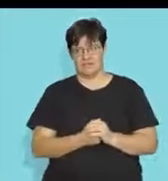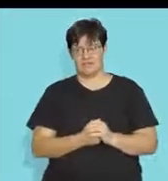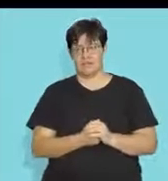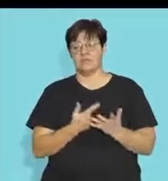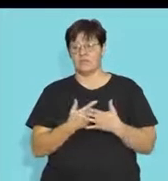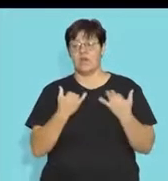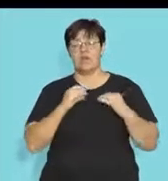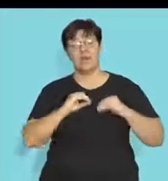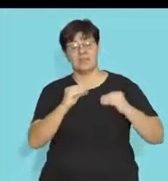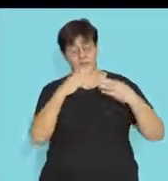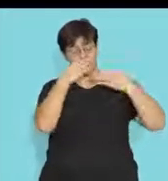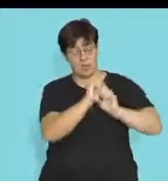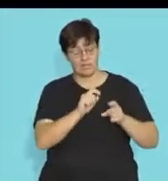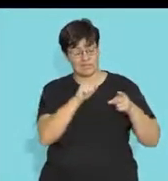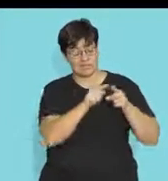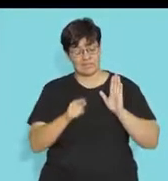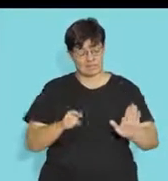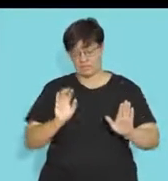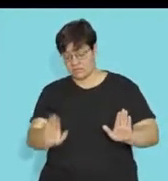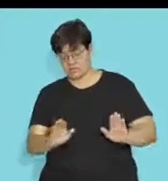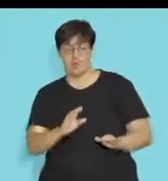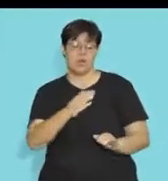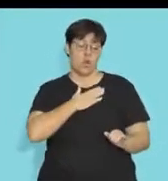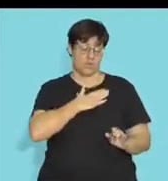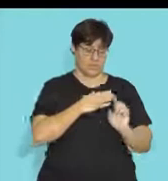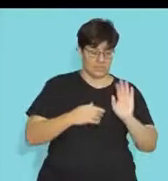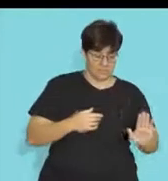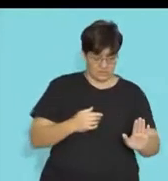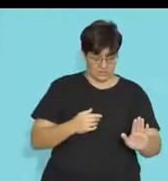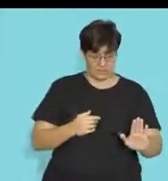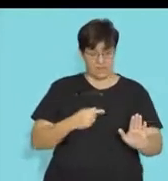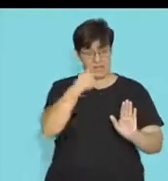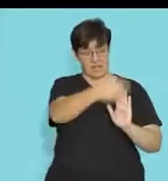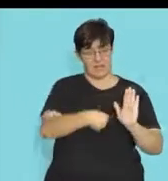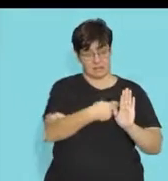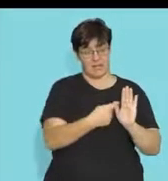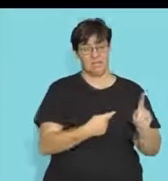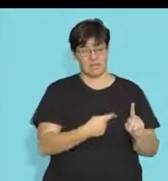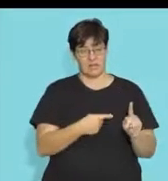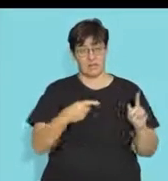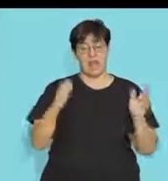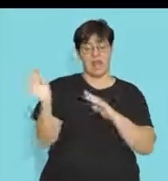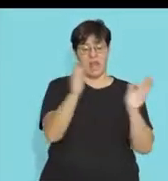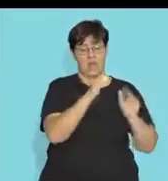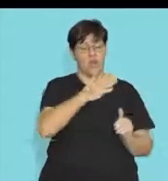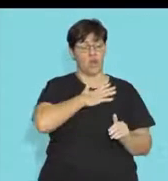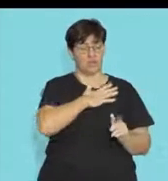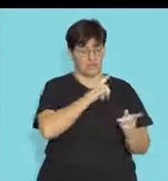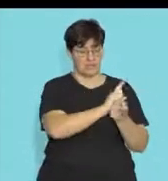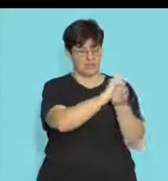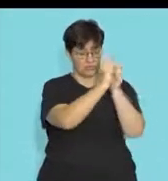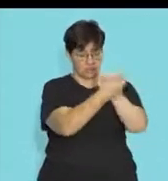As I mentioned in our lesson, we're going to focus on the oxygen cycle. This is the cycle whereby the atmospheric oxygen